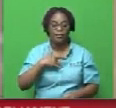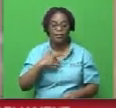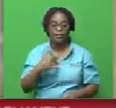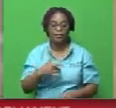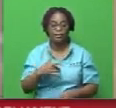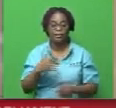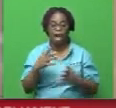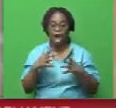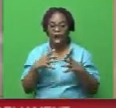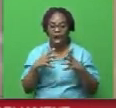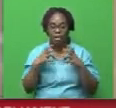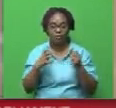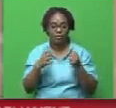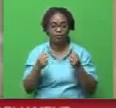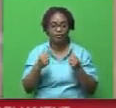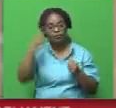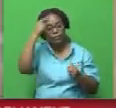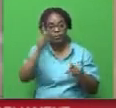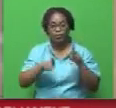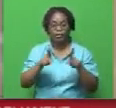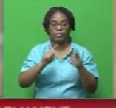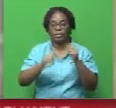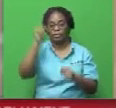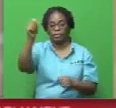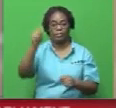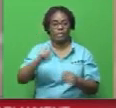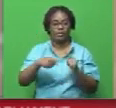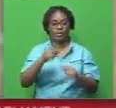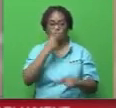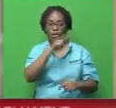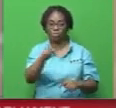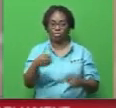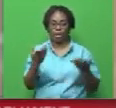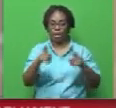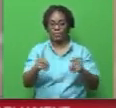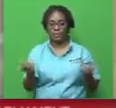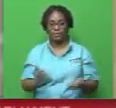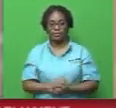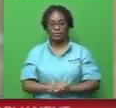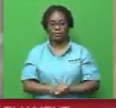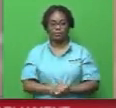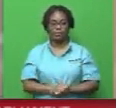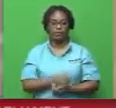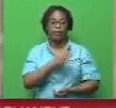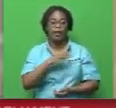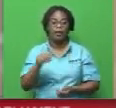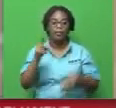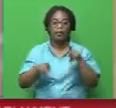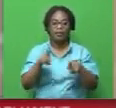anger on behalf of the population when I look upon these things. And the population, in the